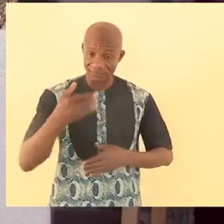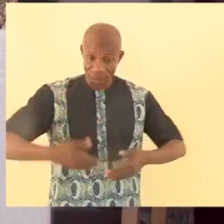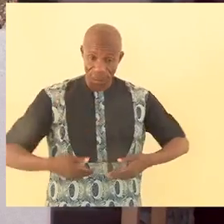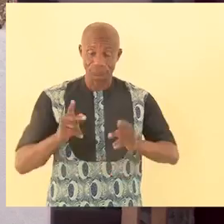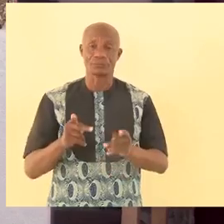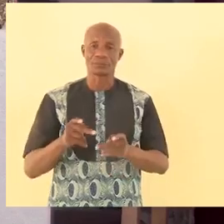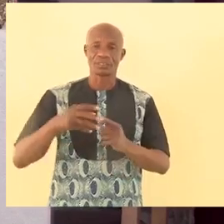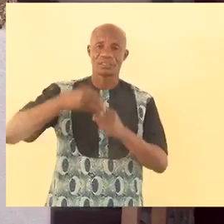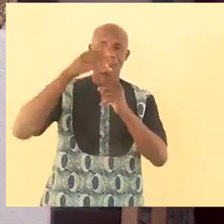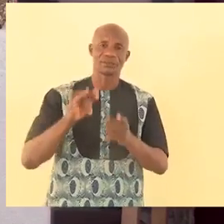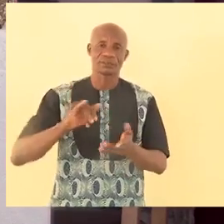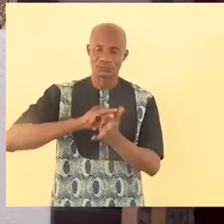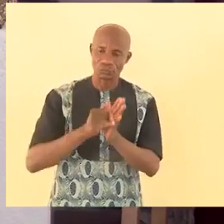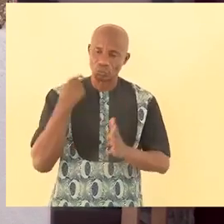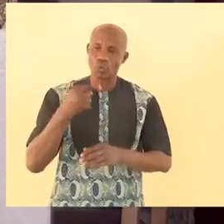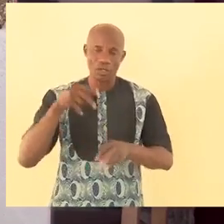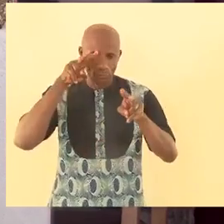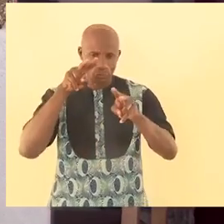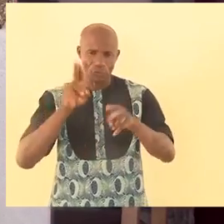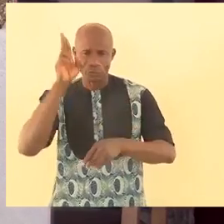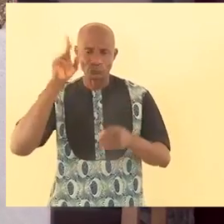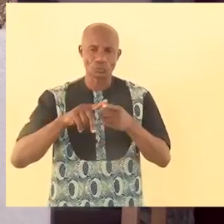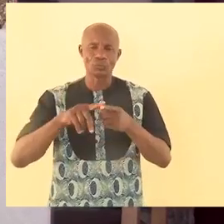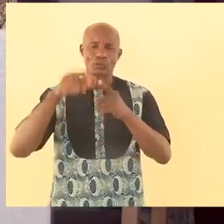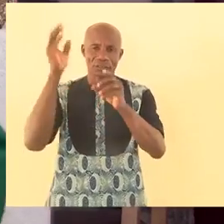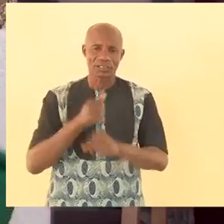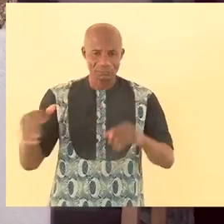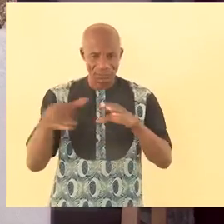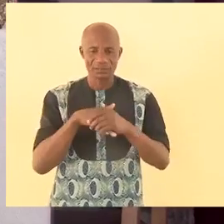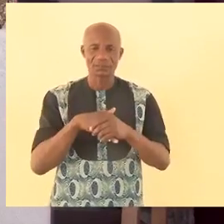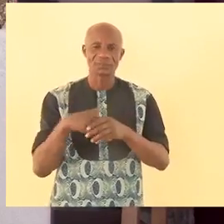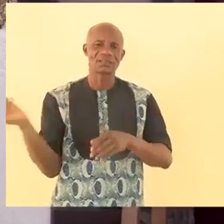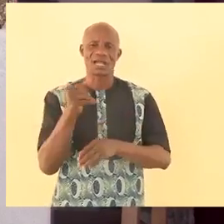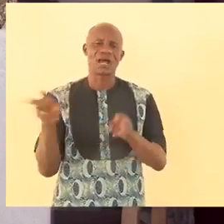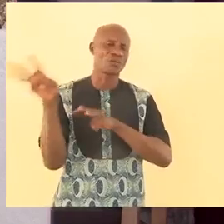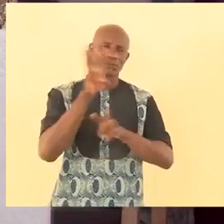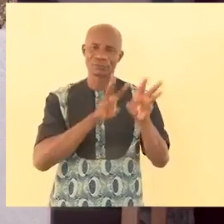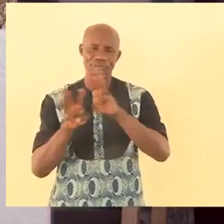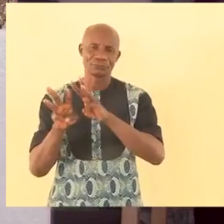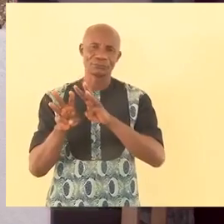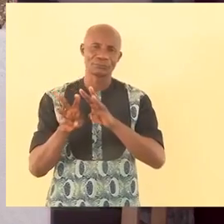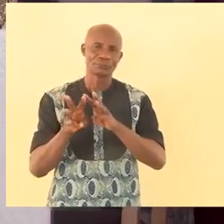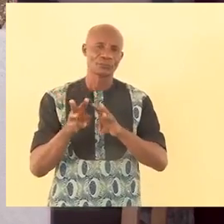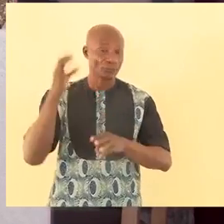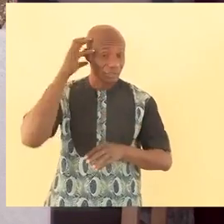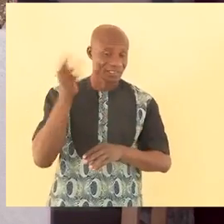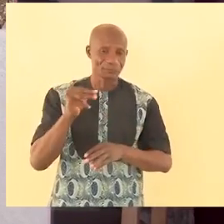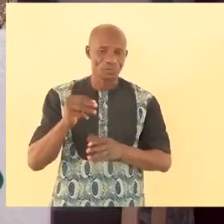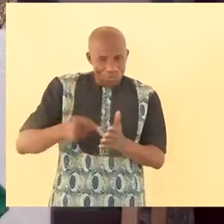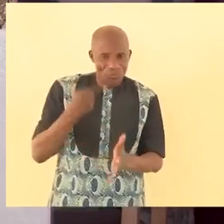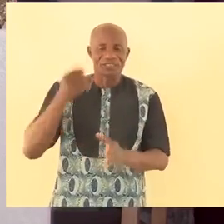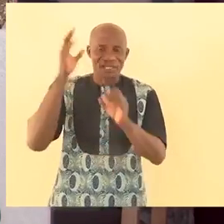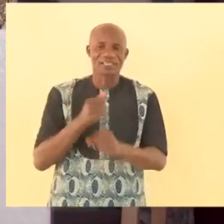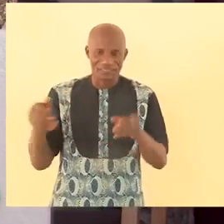I tell young people, especially those who are looking up to getting married, and they are so worried, and I say, this marriage, and you hear them